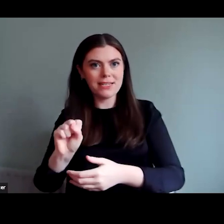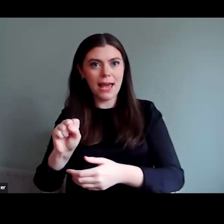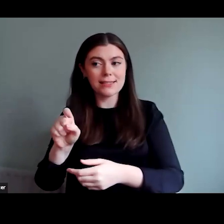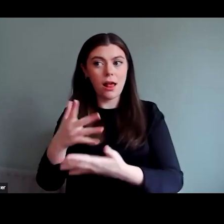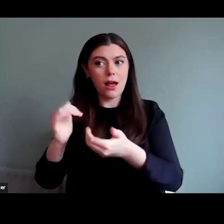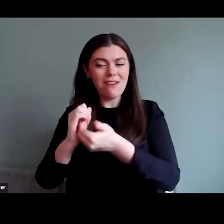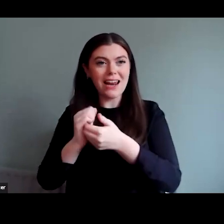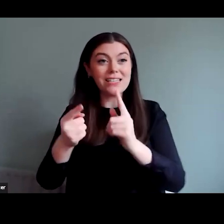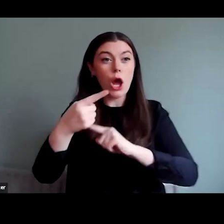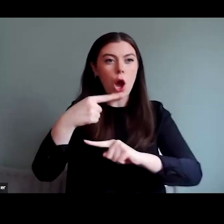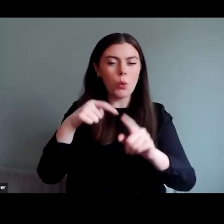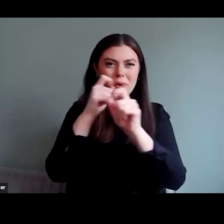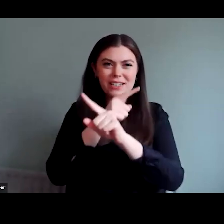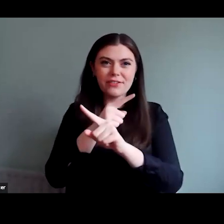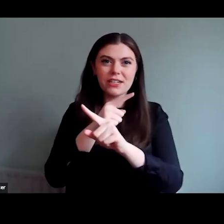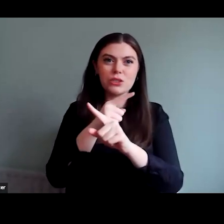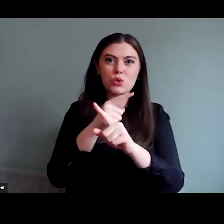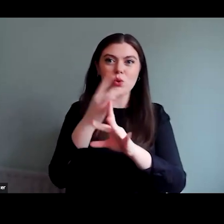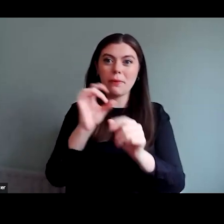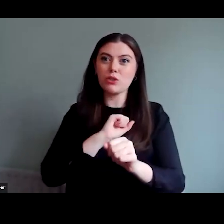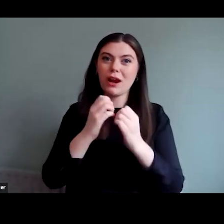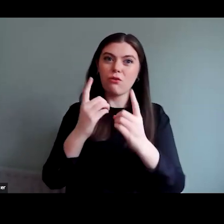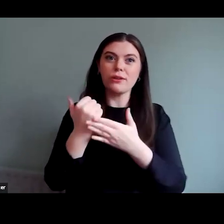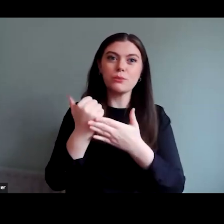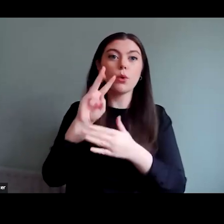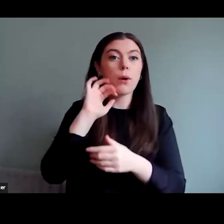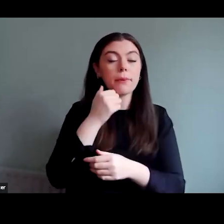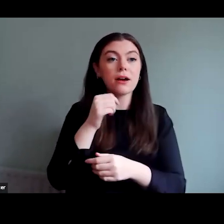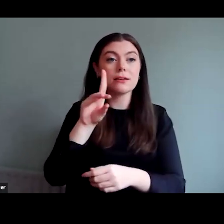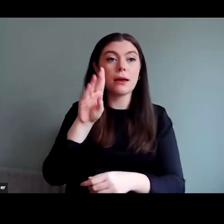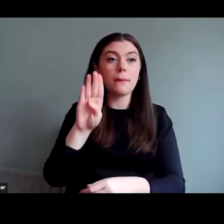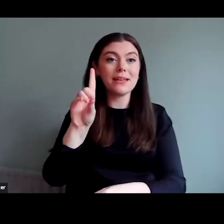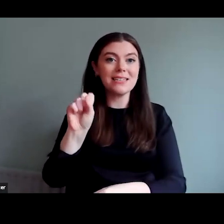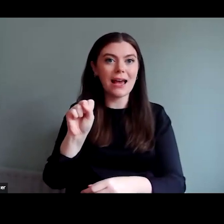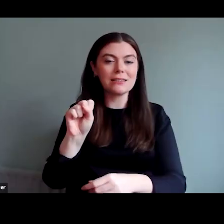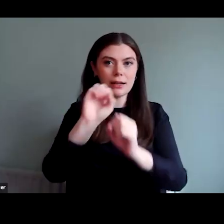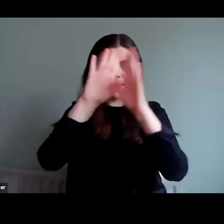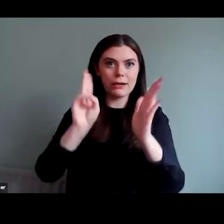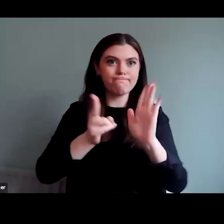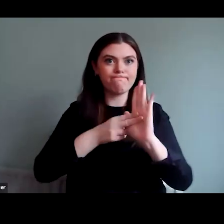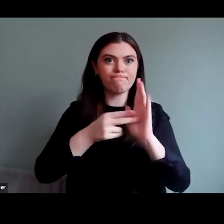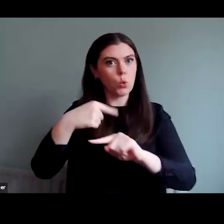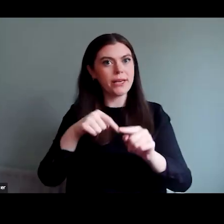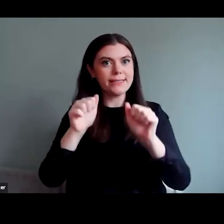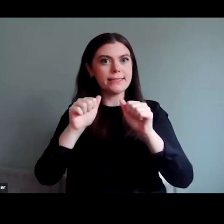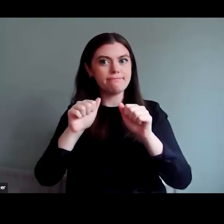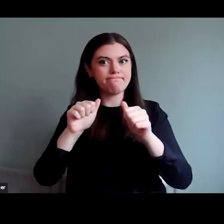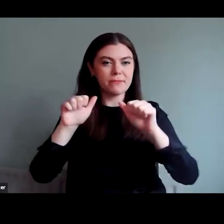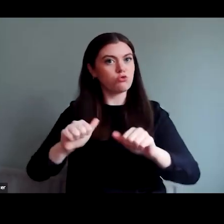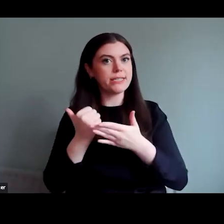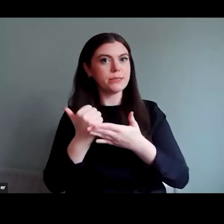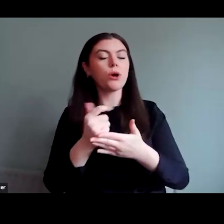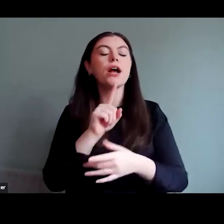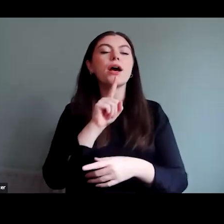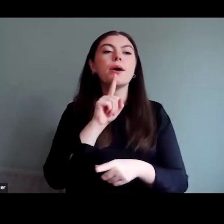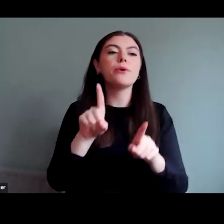we were finding difficult to sign on to each time because of BDS being named. And we also wanted, in terms